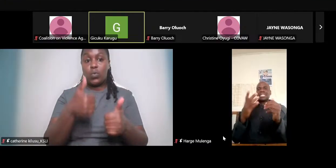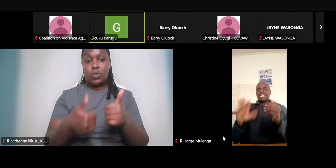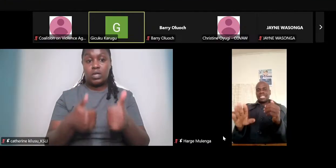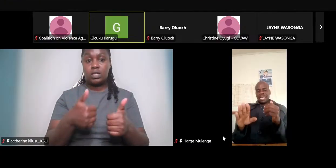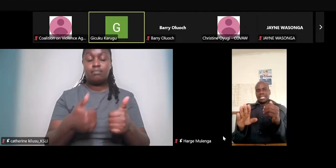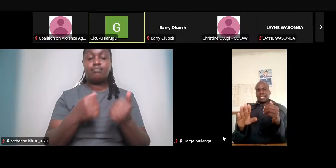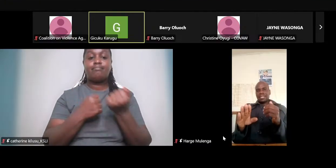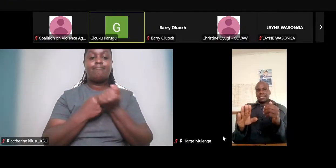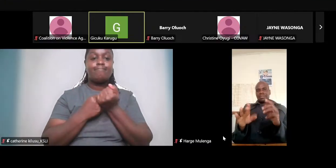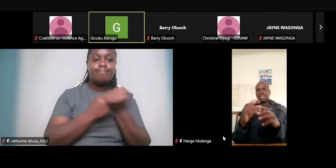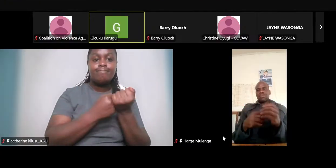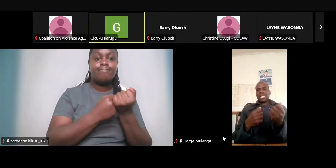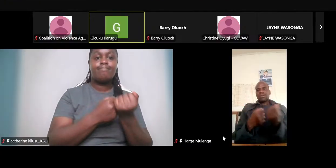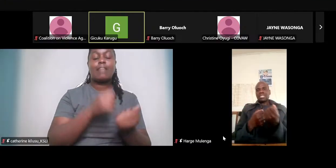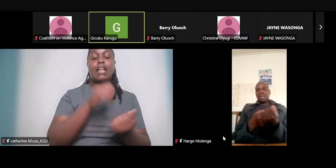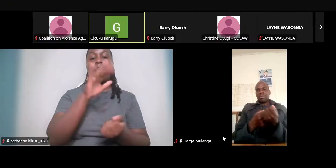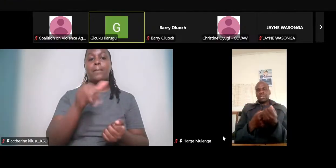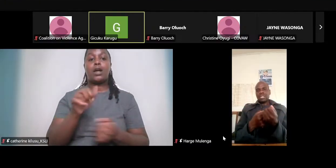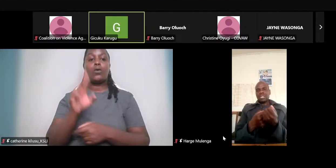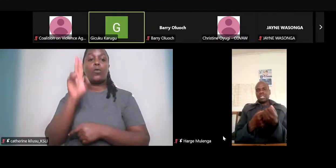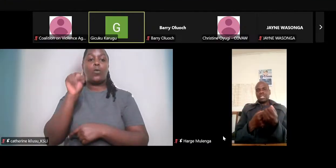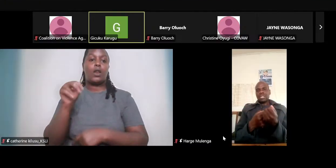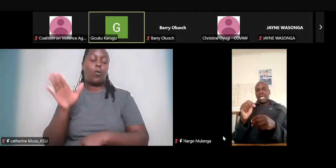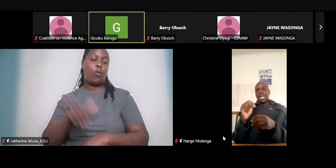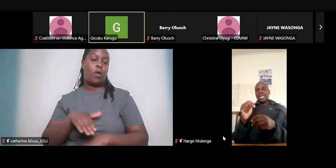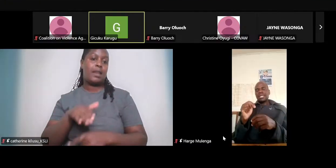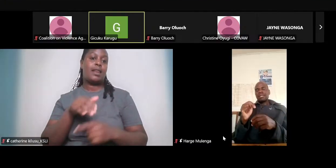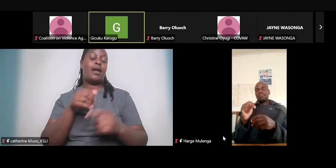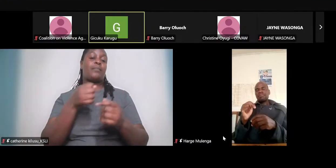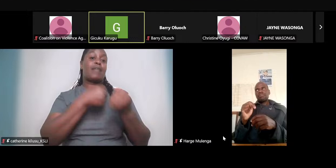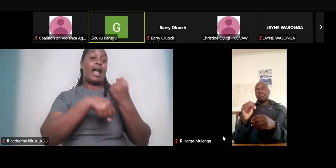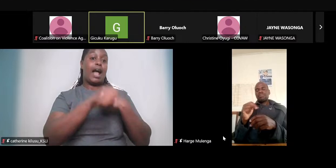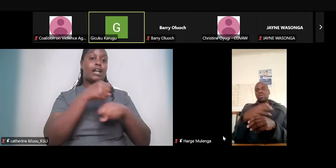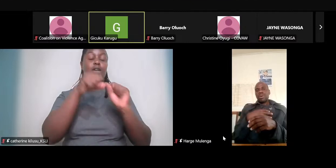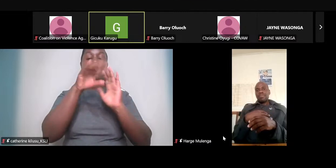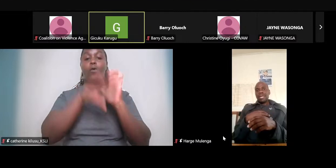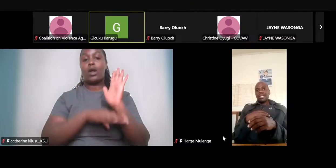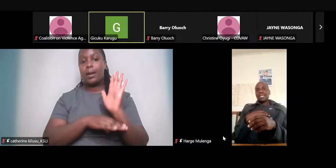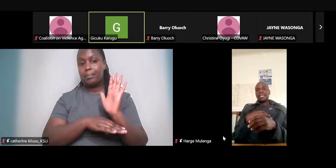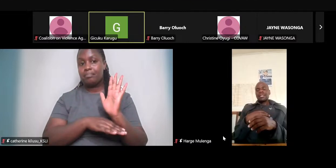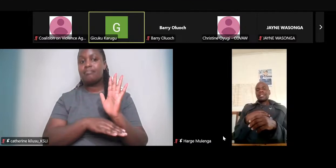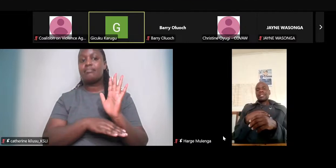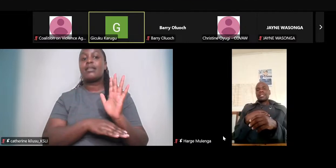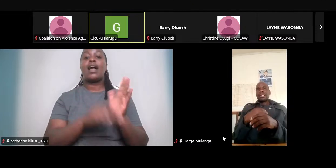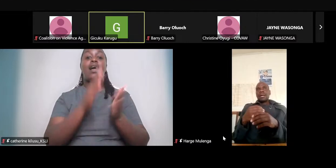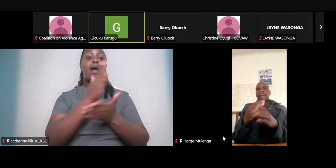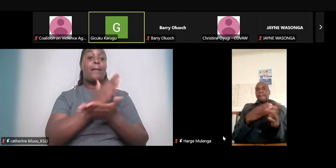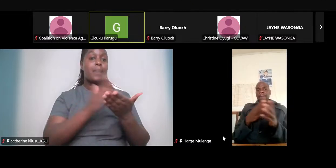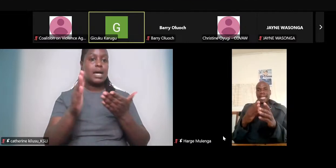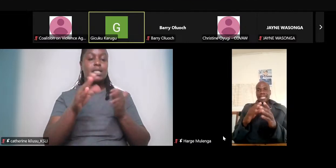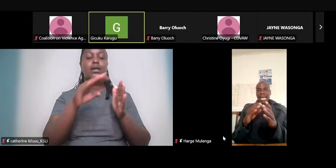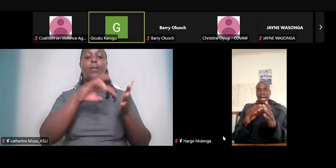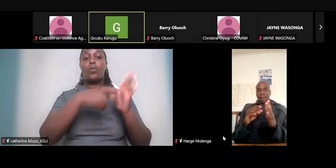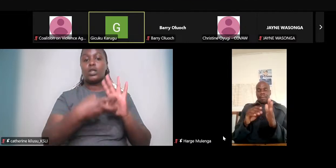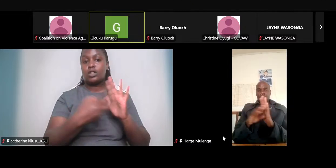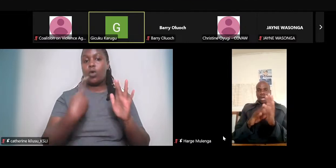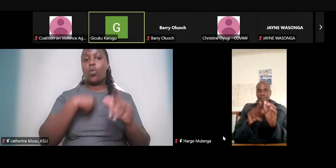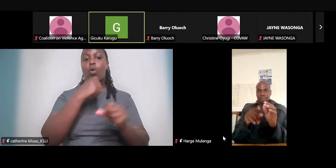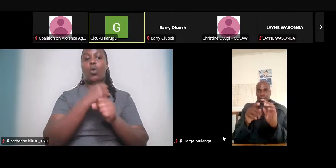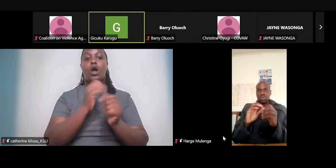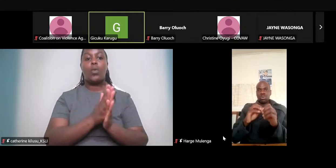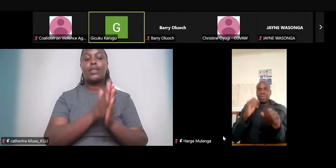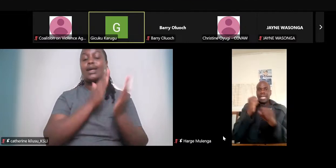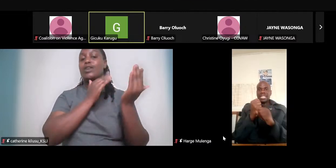supported by the UN Women Act program. And as part of this project, we're working with traditional and religious